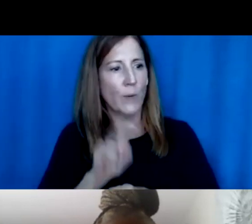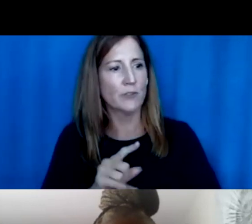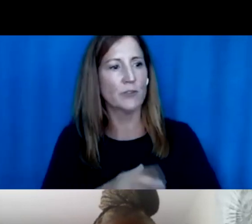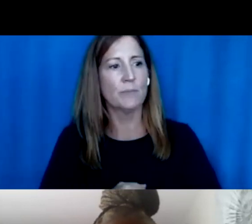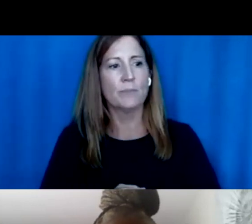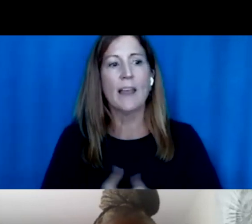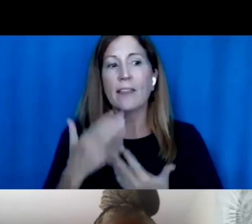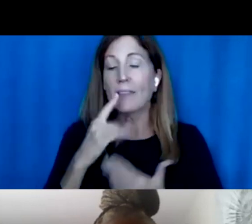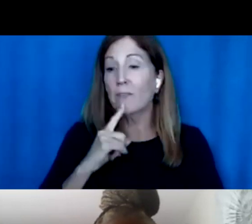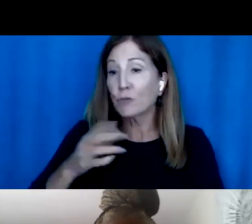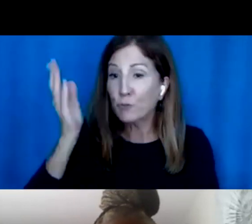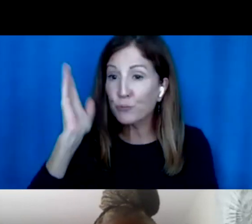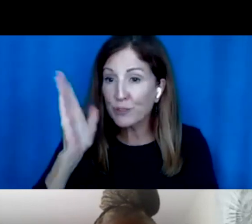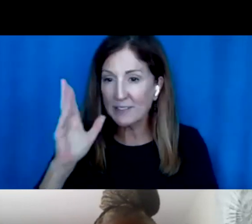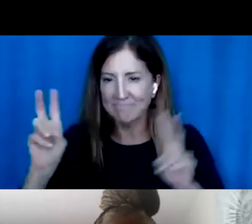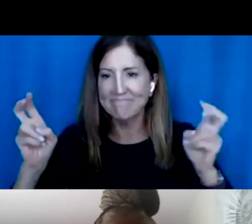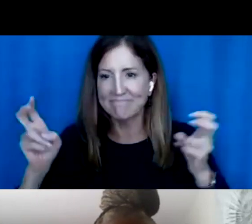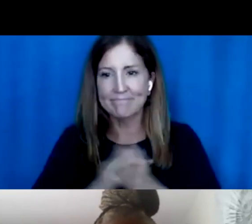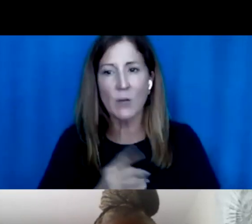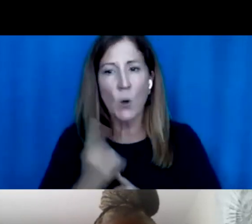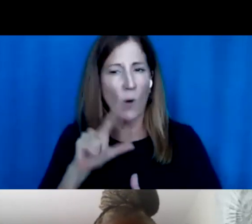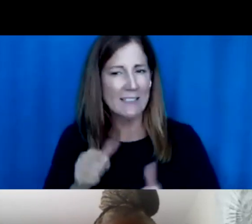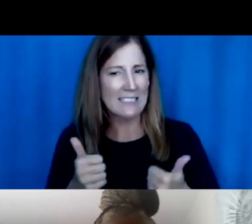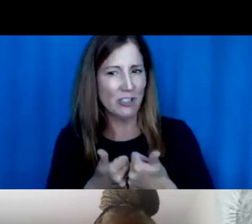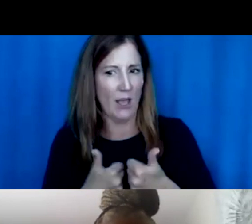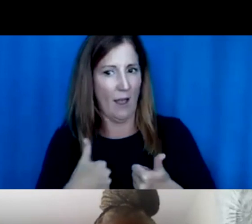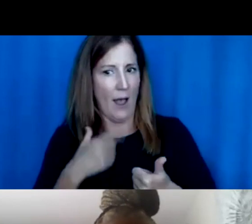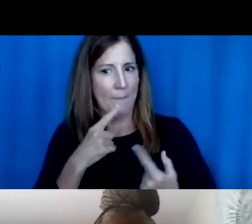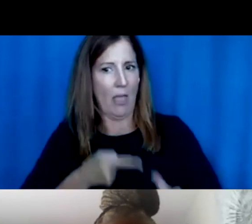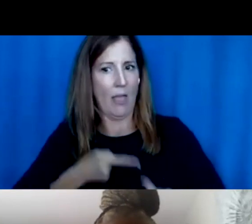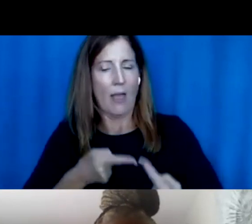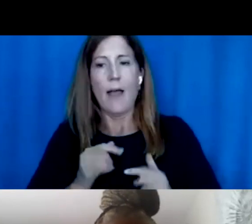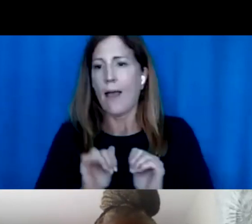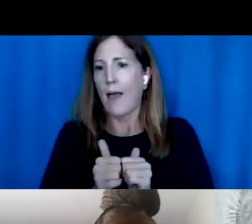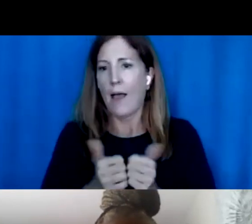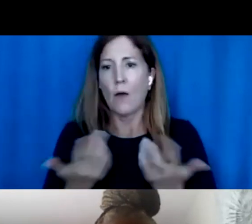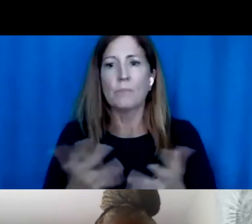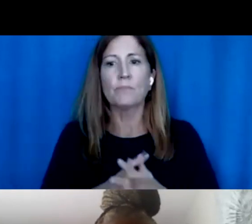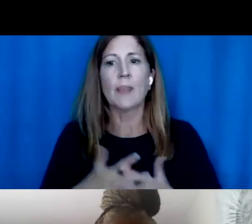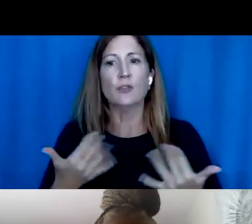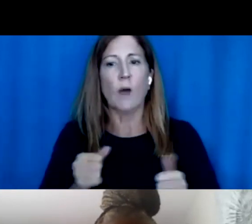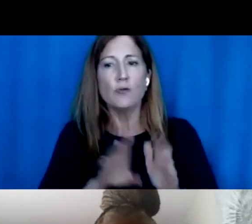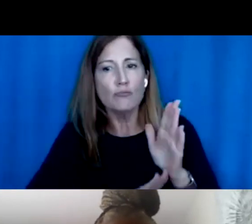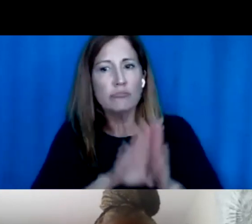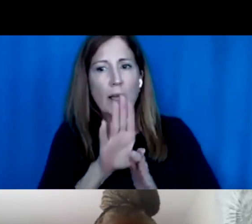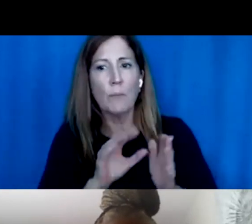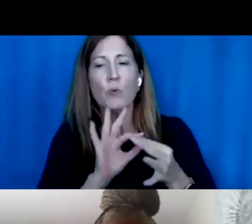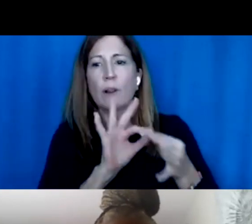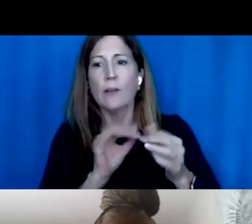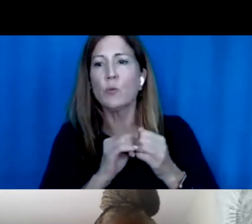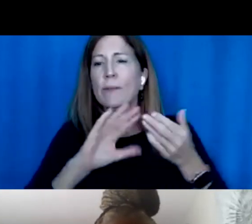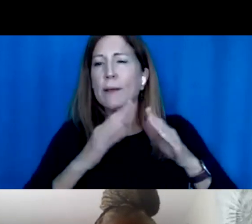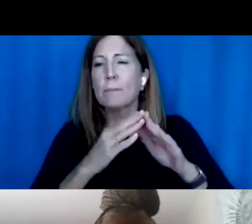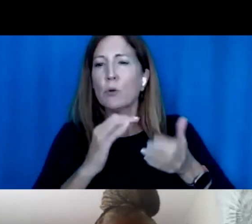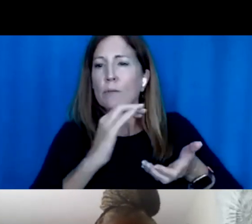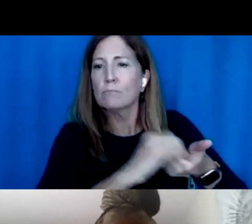you for the presentation. One of the challenges that I've been grappling with is trying to form and sustain relationships with community partners and